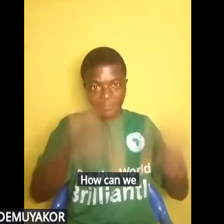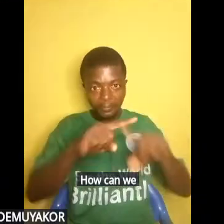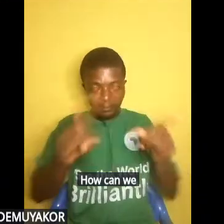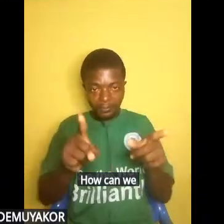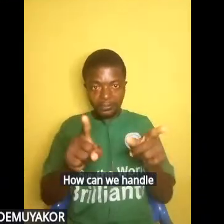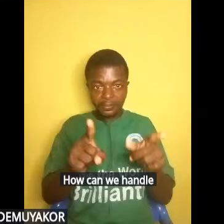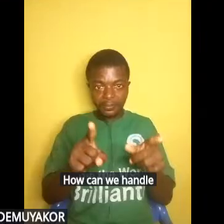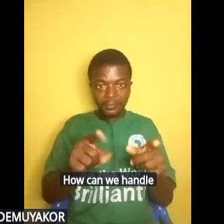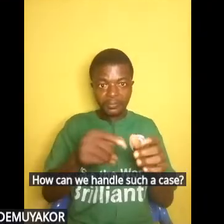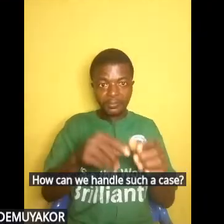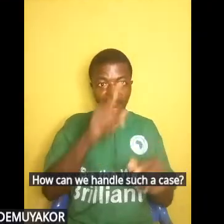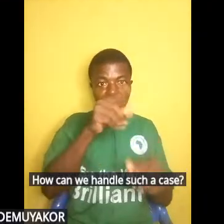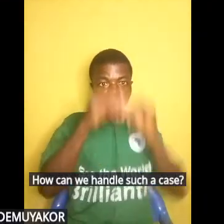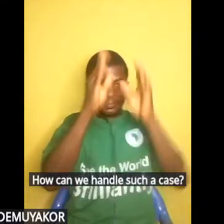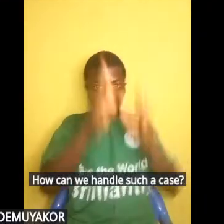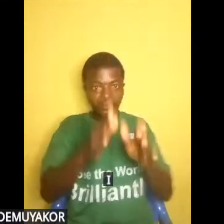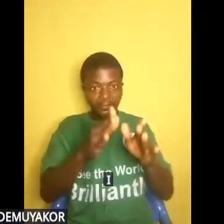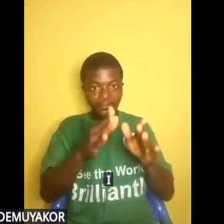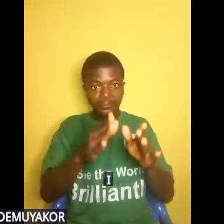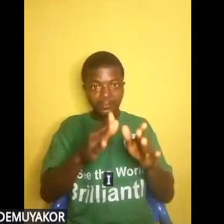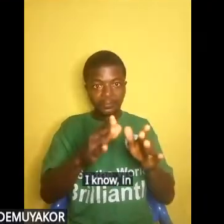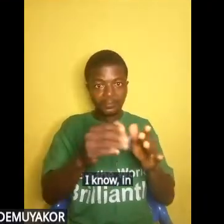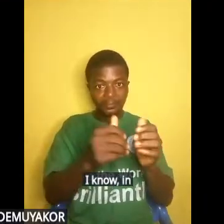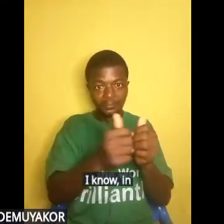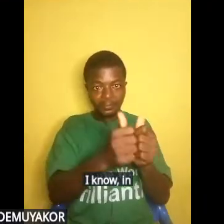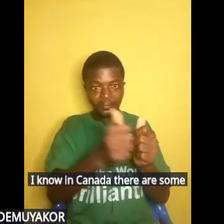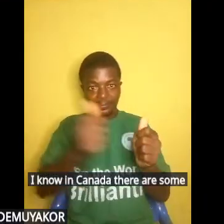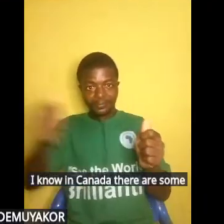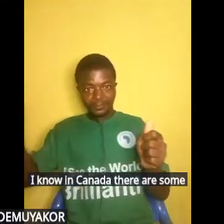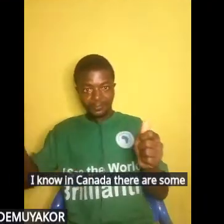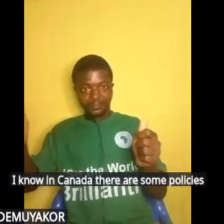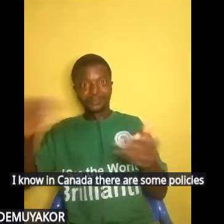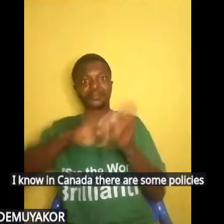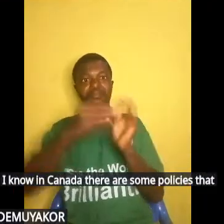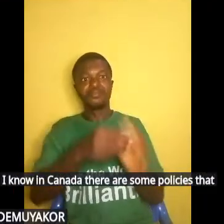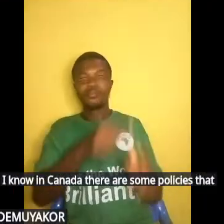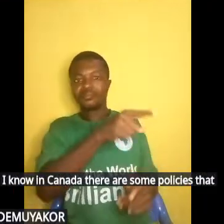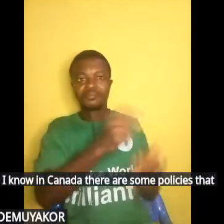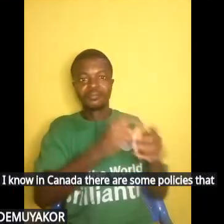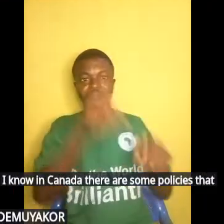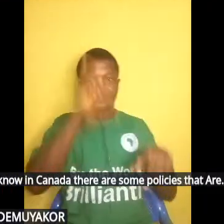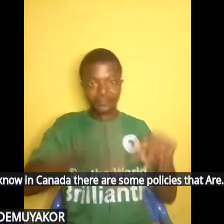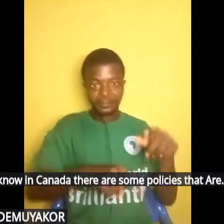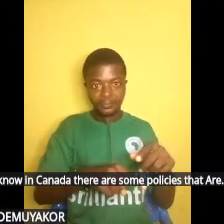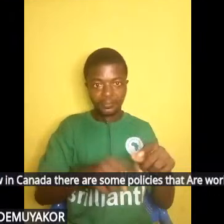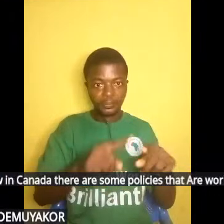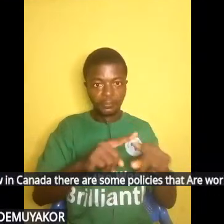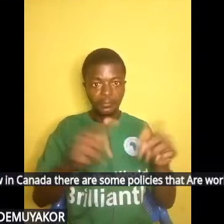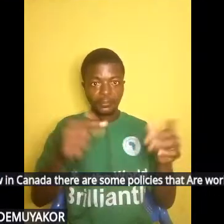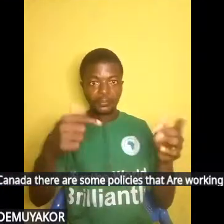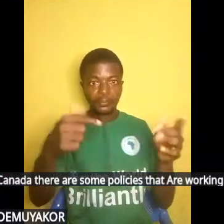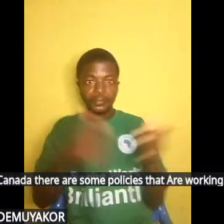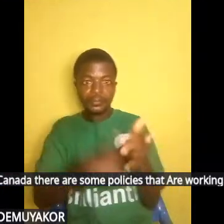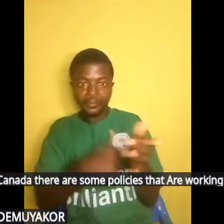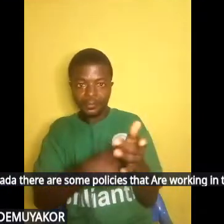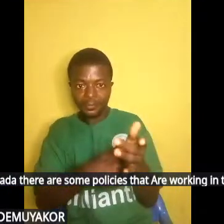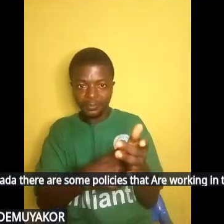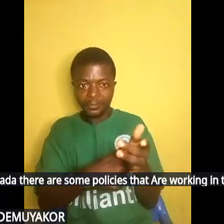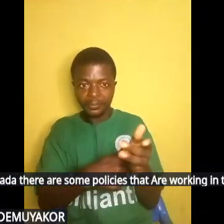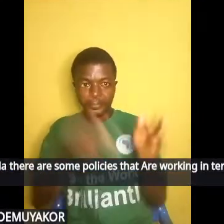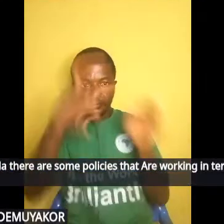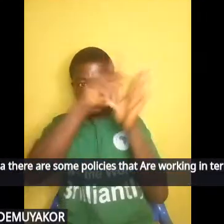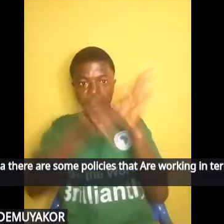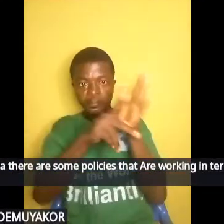such a case? I know in Ghana there are some policies that are working in terms of writing the